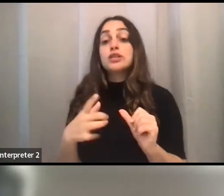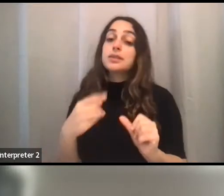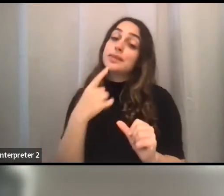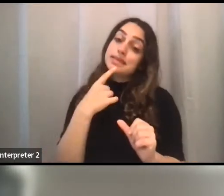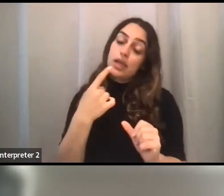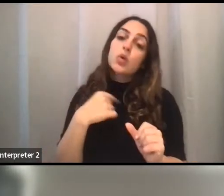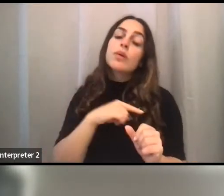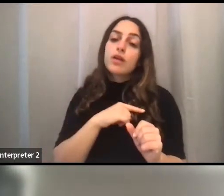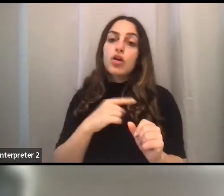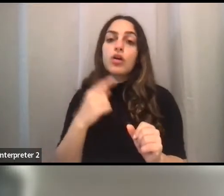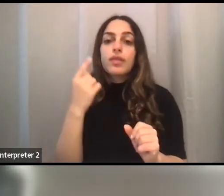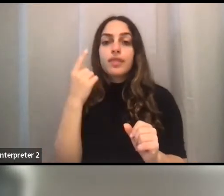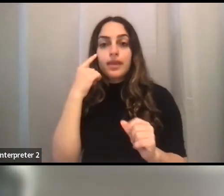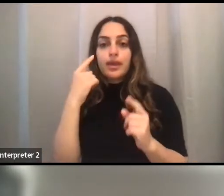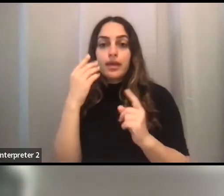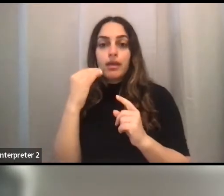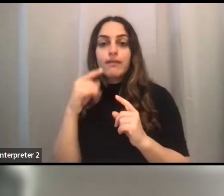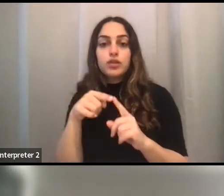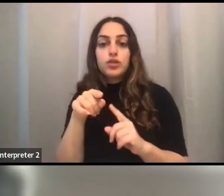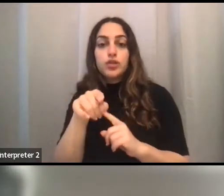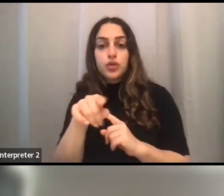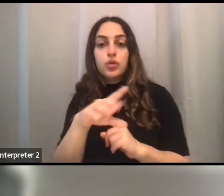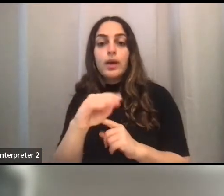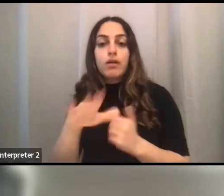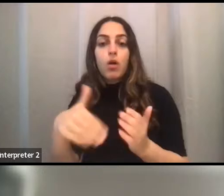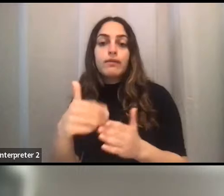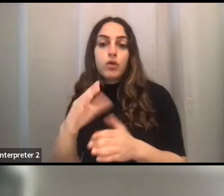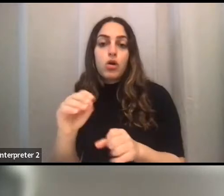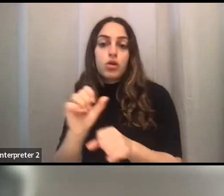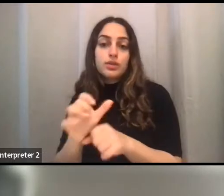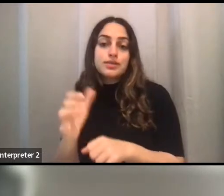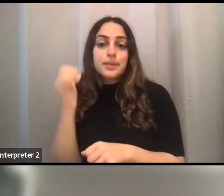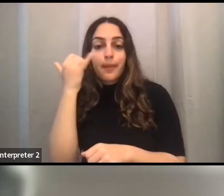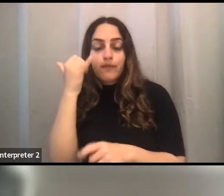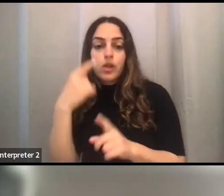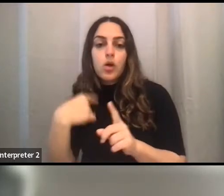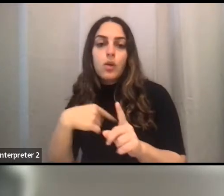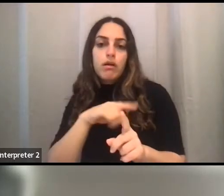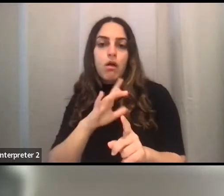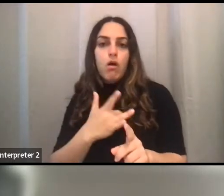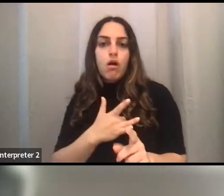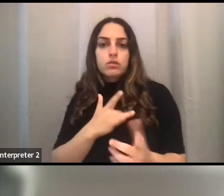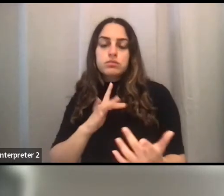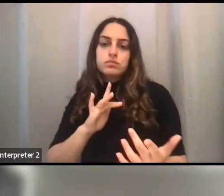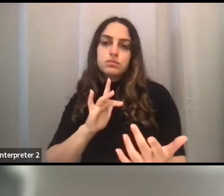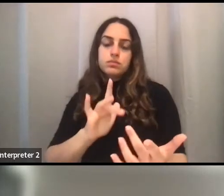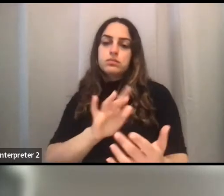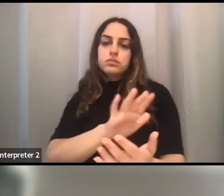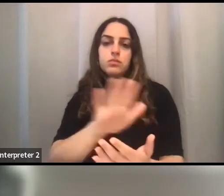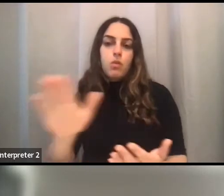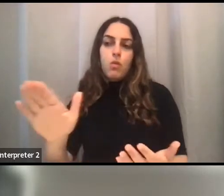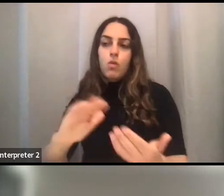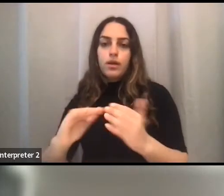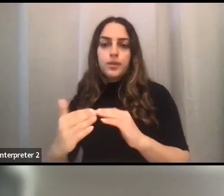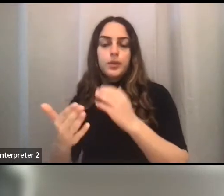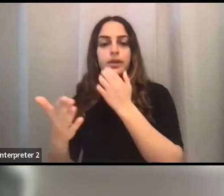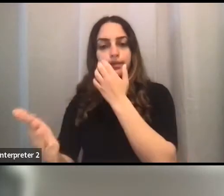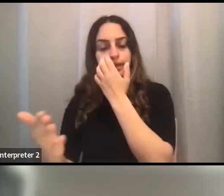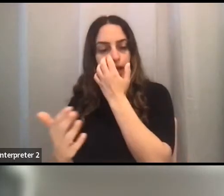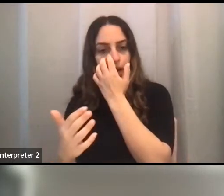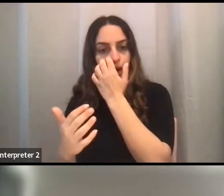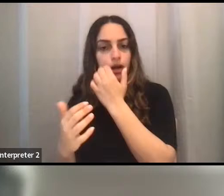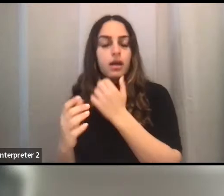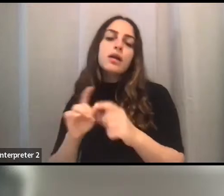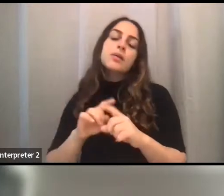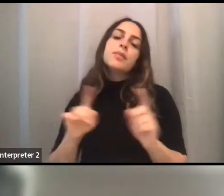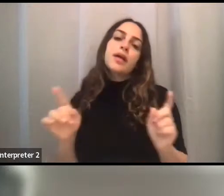thinking of you and all of your colleagues in buffalo and our hearts go out to the whole community there but